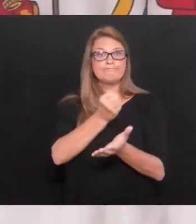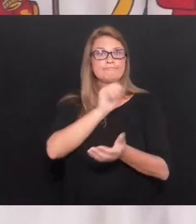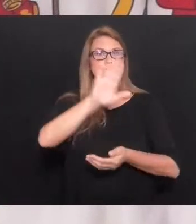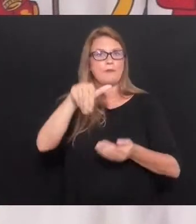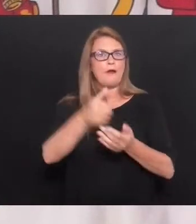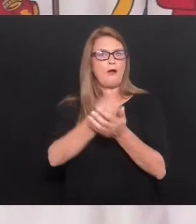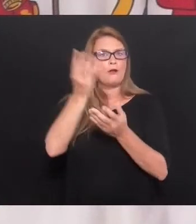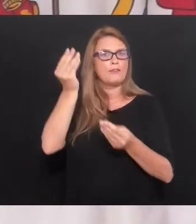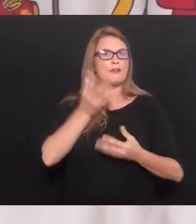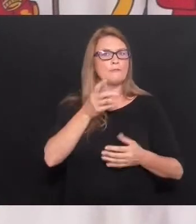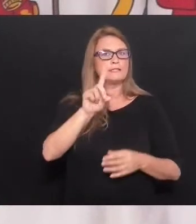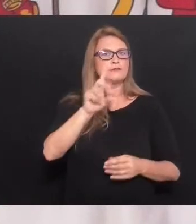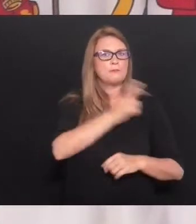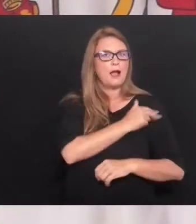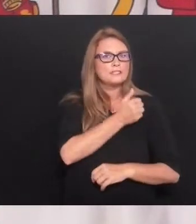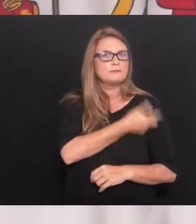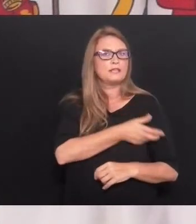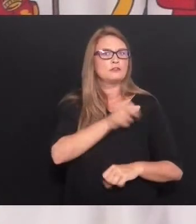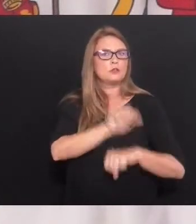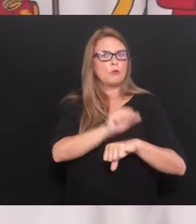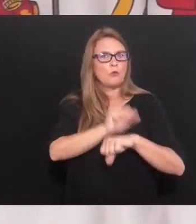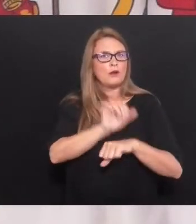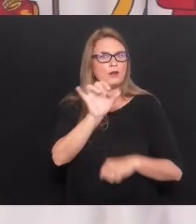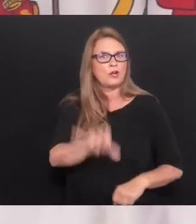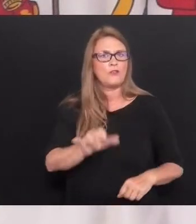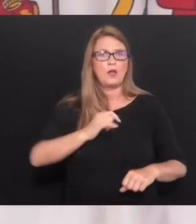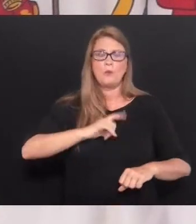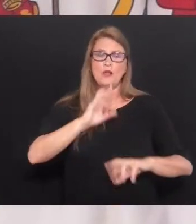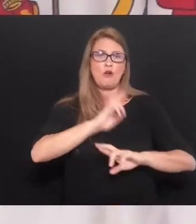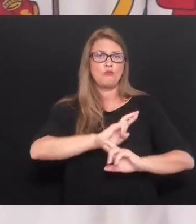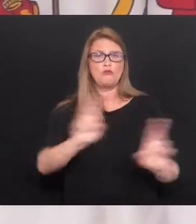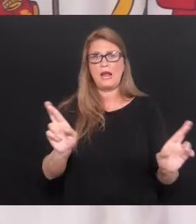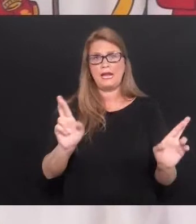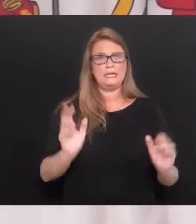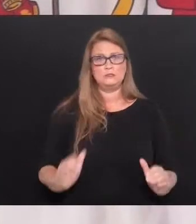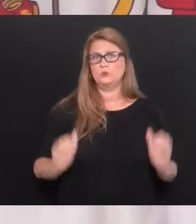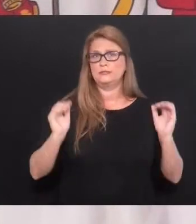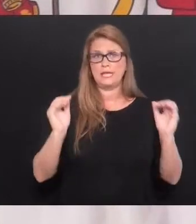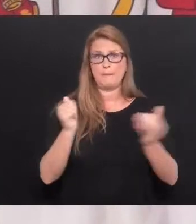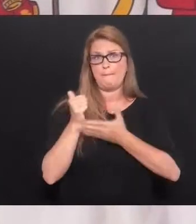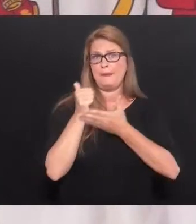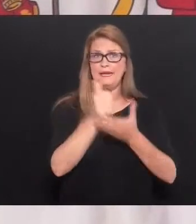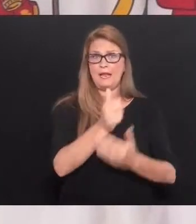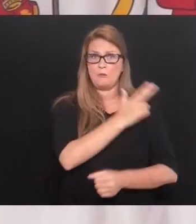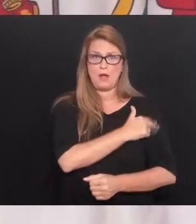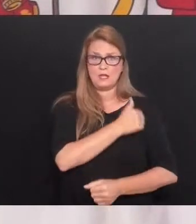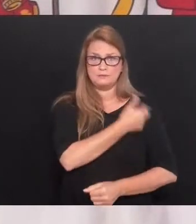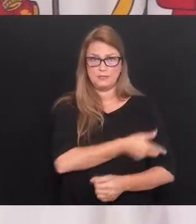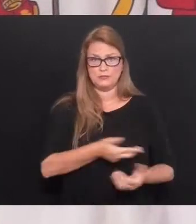every way. We absolutely will step up and help our hospitals,